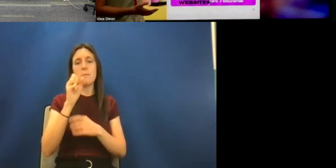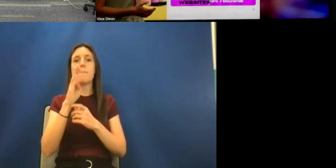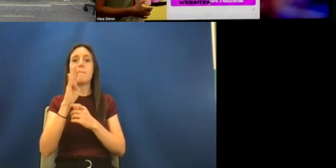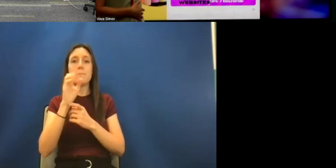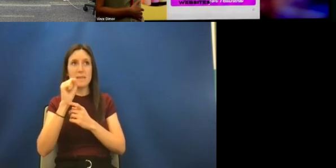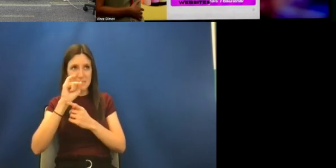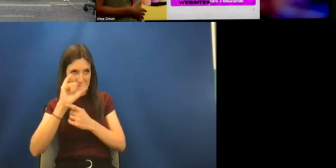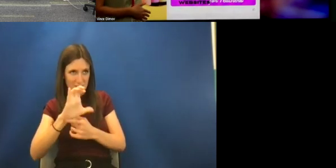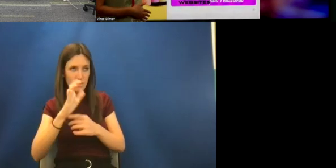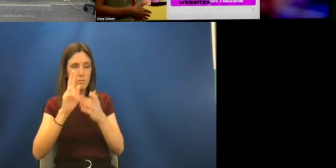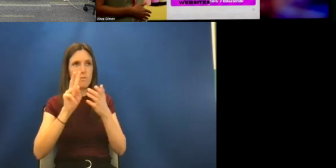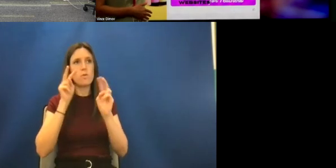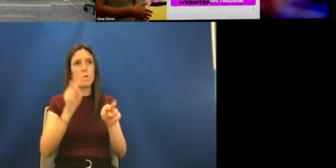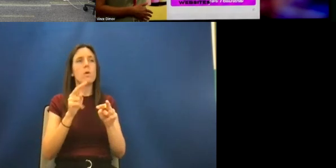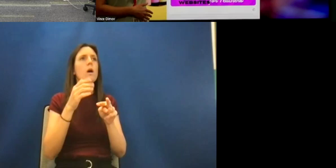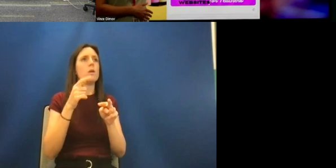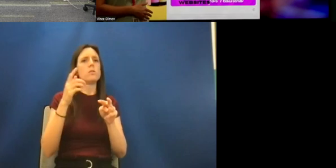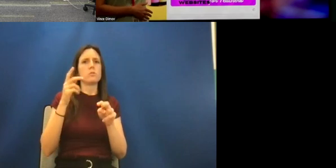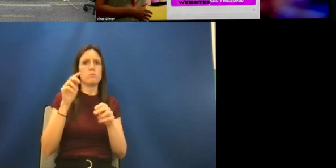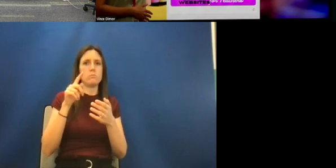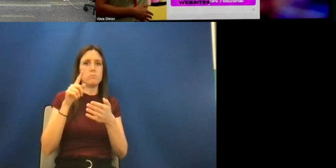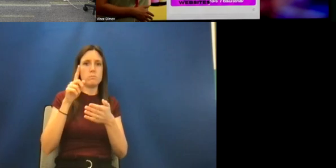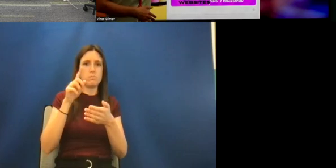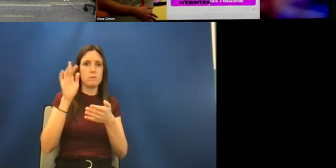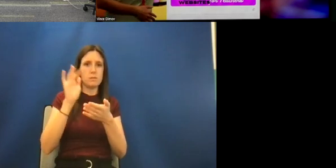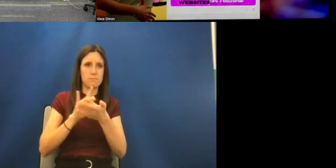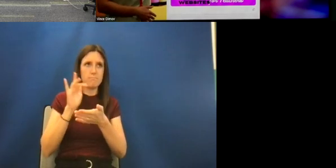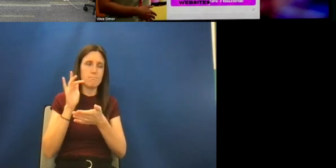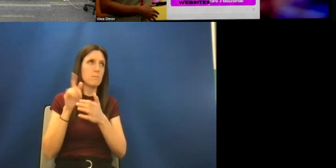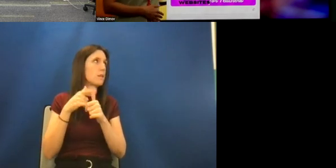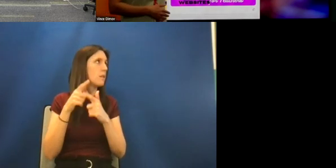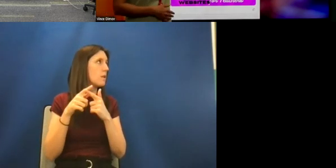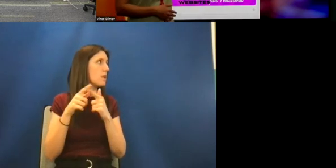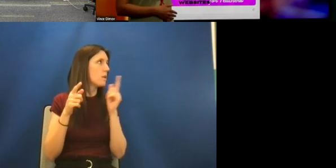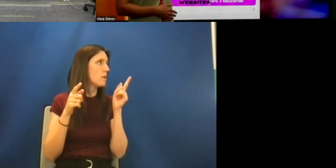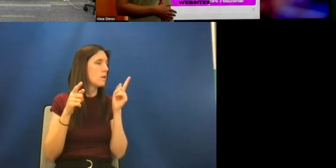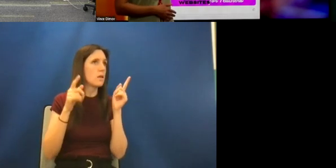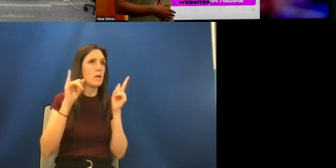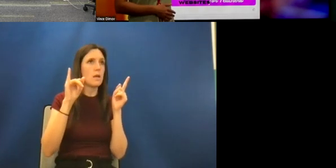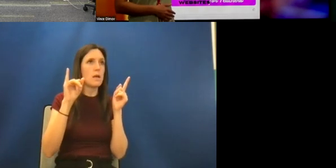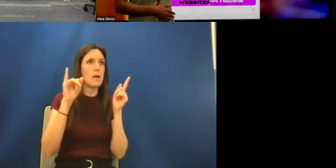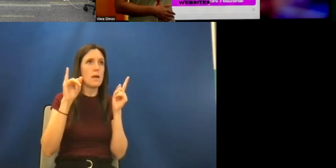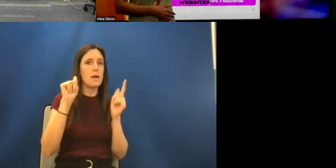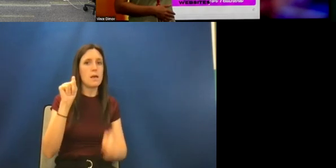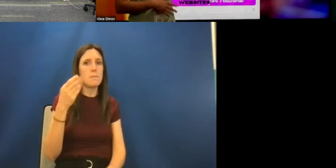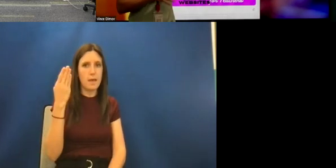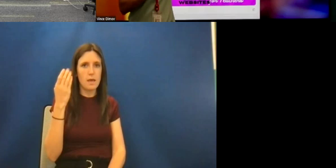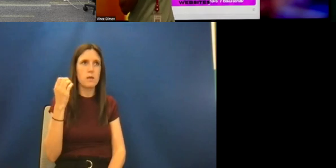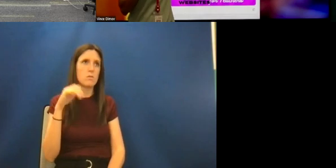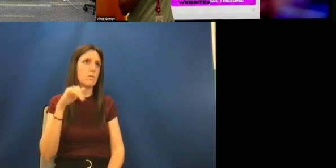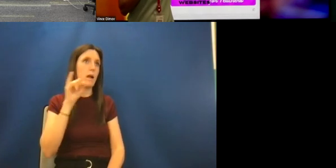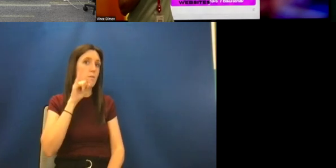view on this video, but you just go to your basic and then click on your iPad. You can iPad or iPhone via